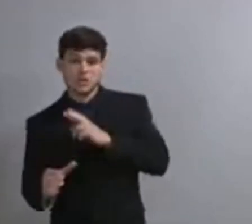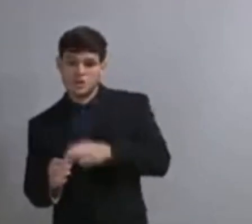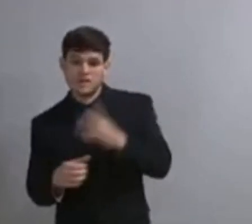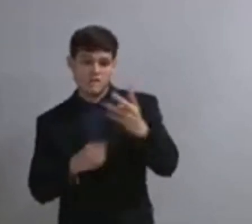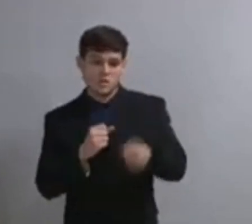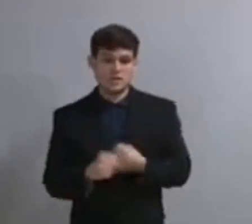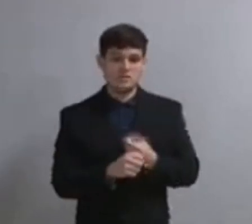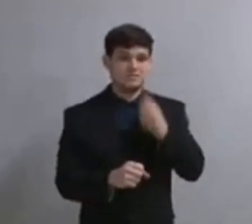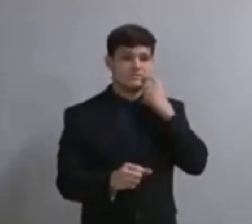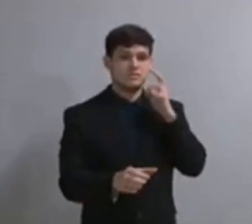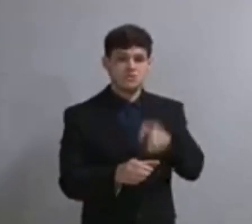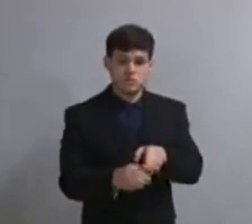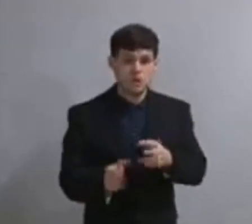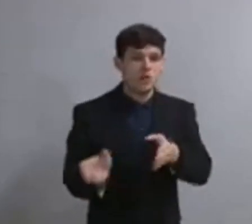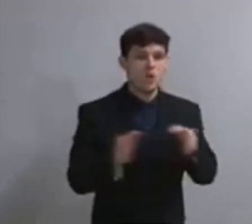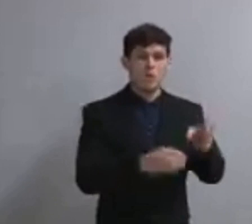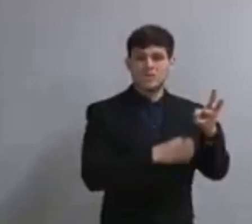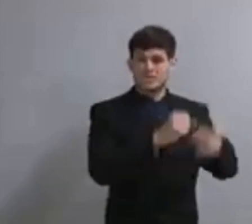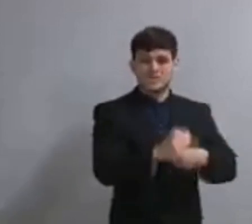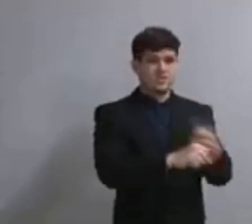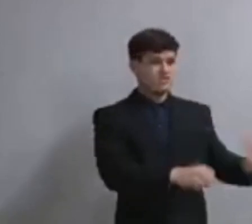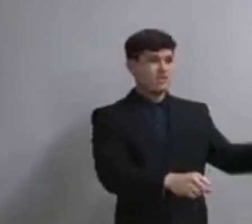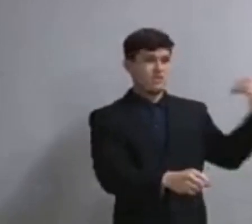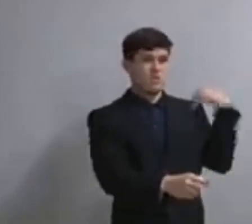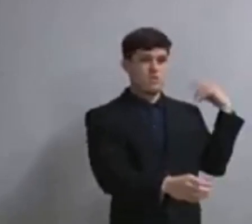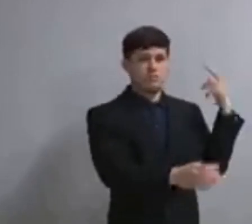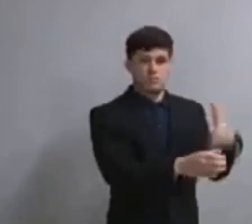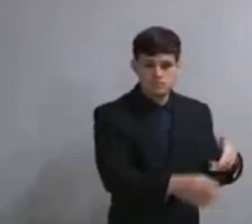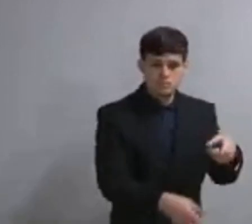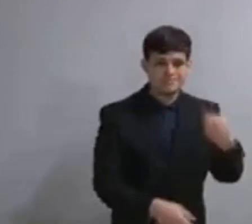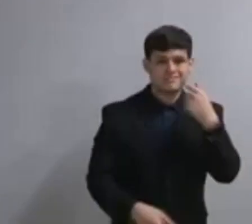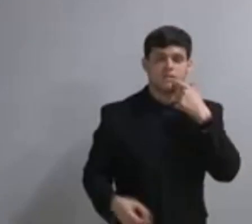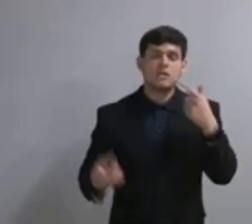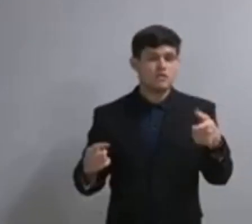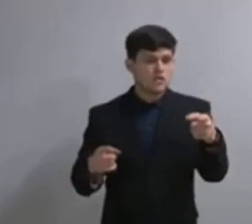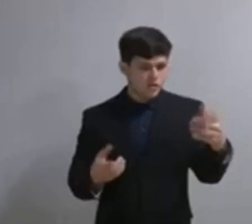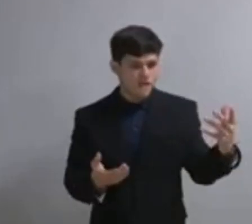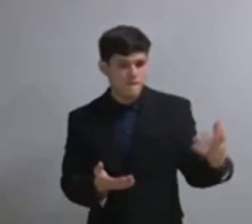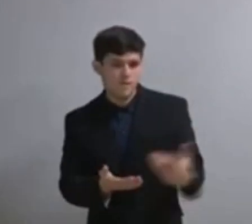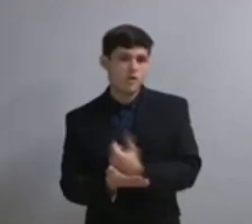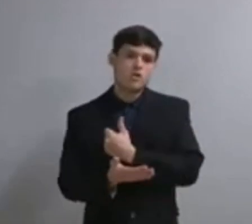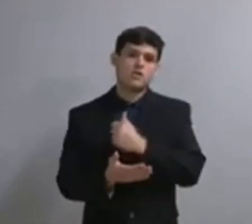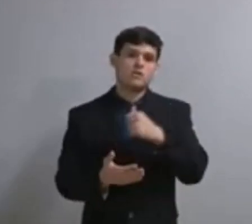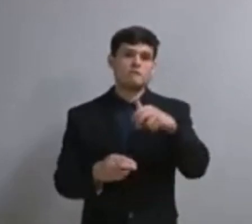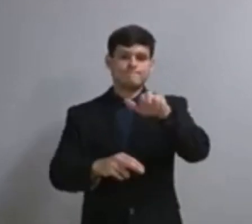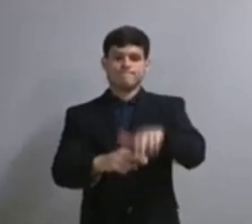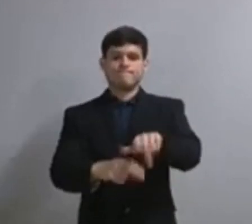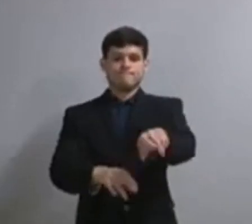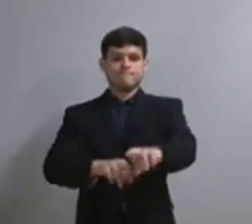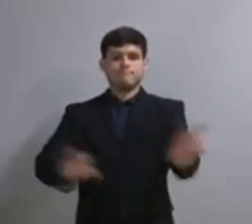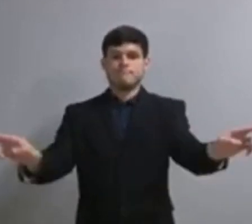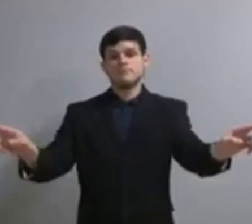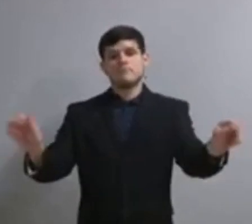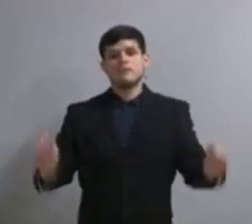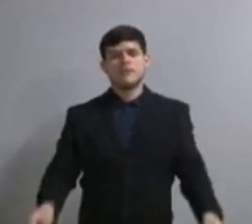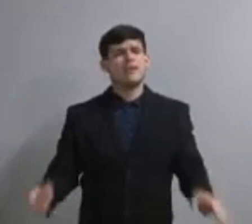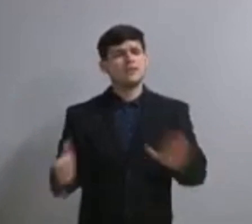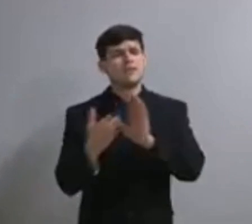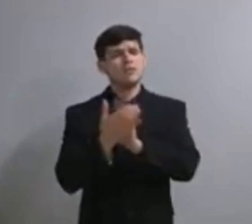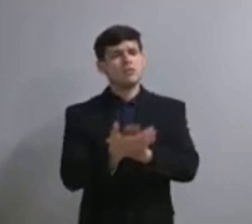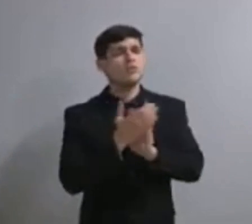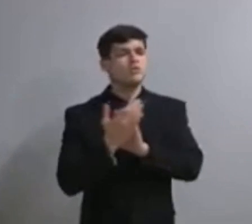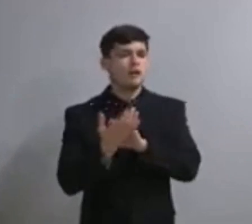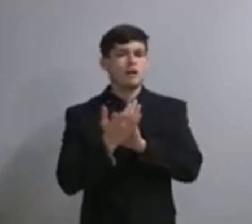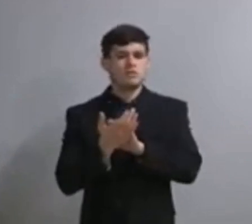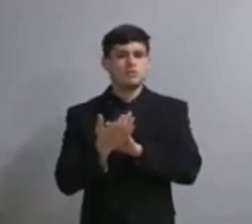ago, or even 6 years ago, you have earned your seat here today.